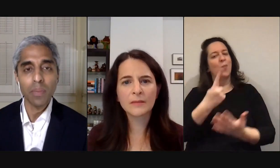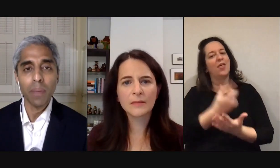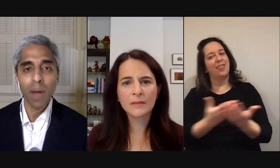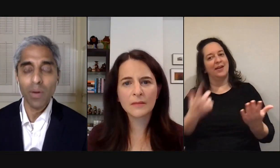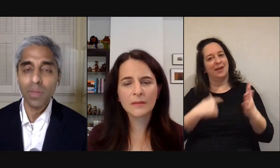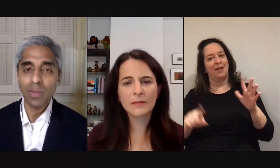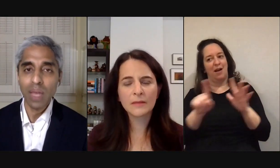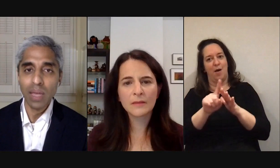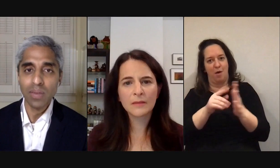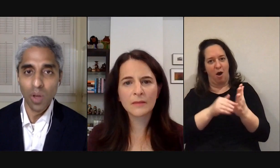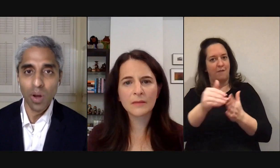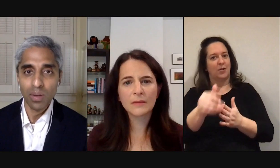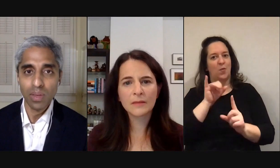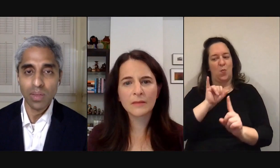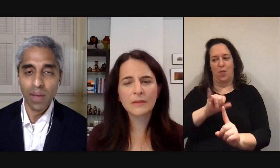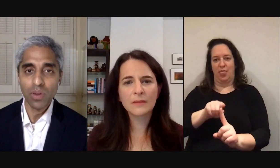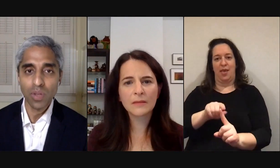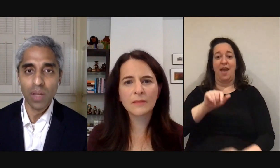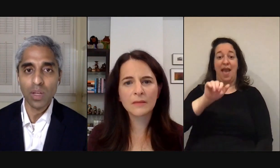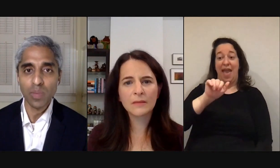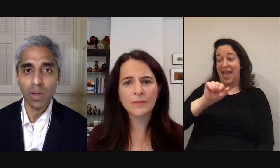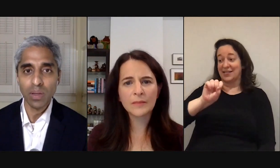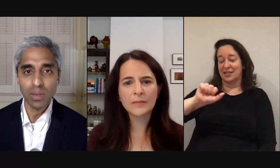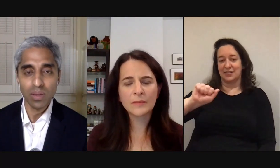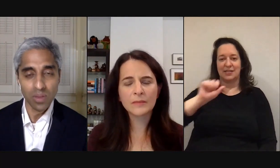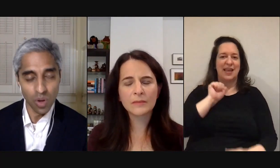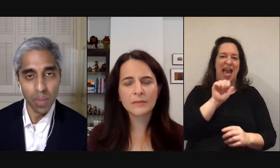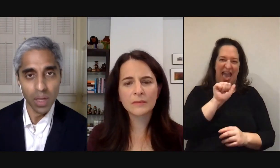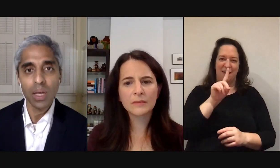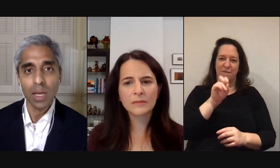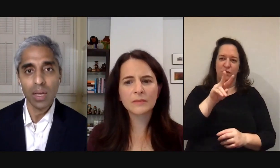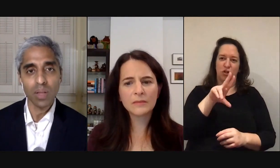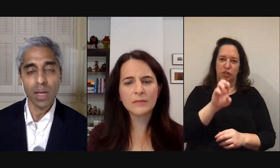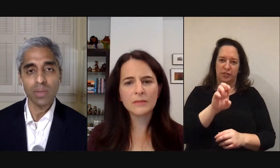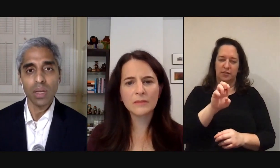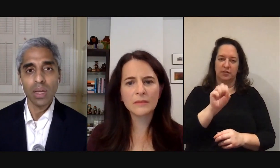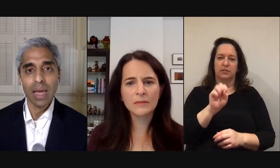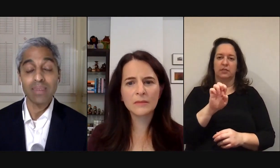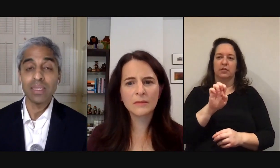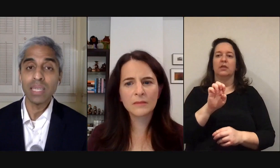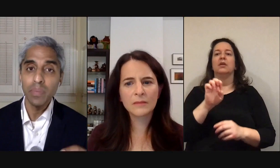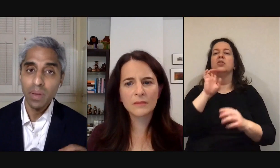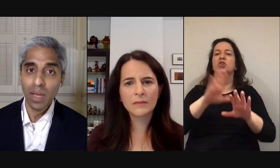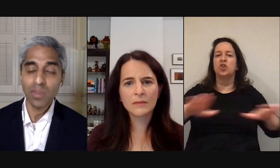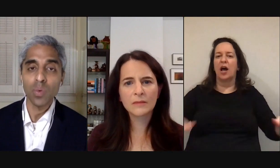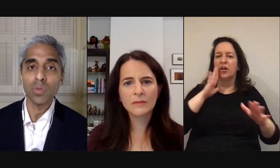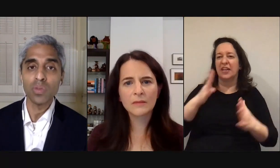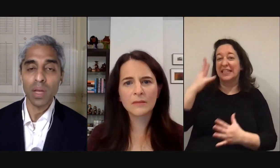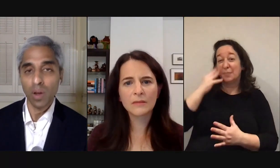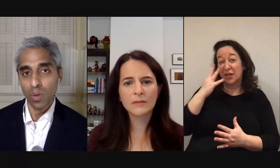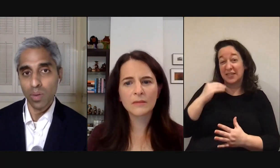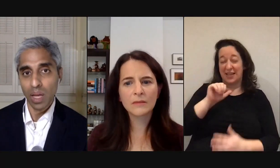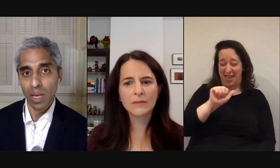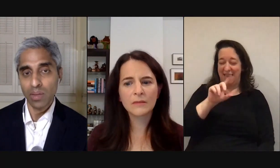that as powerful as aces are these adverse childhood experiences this trauma in kids lives as deep as the